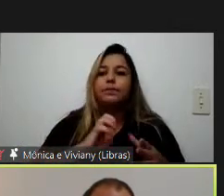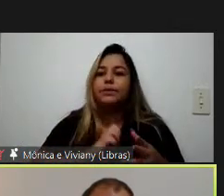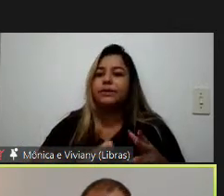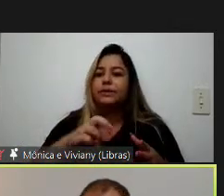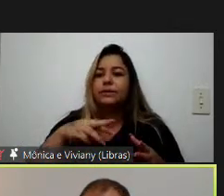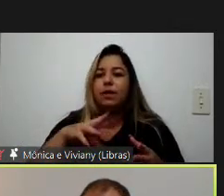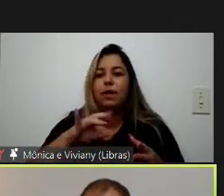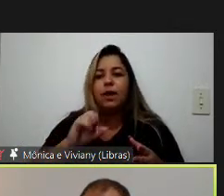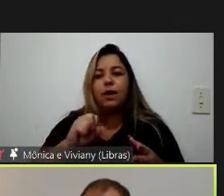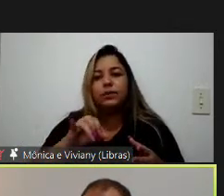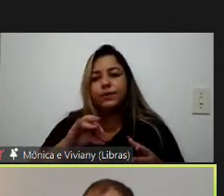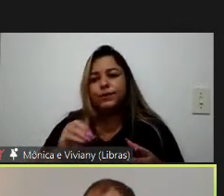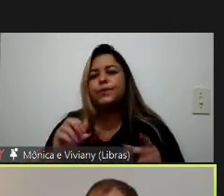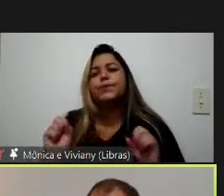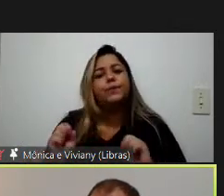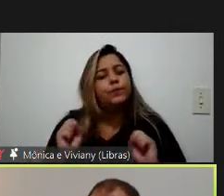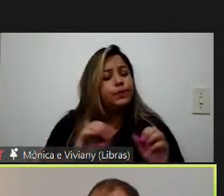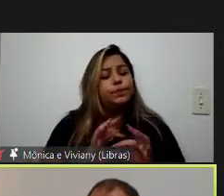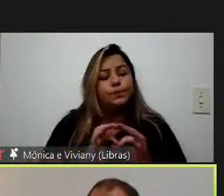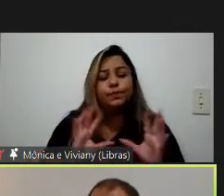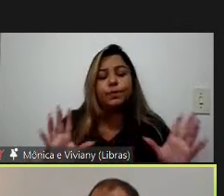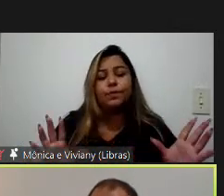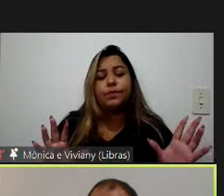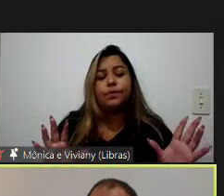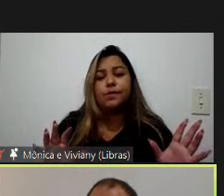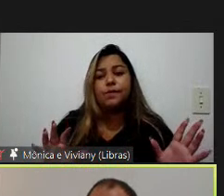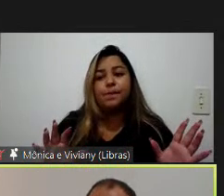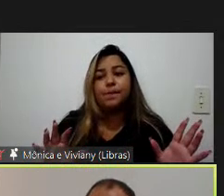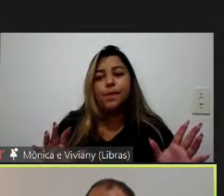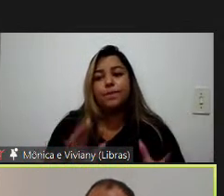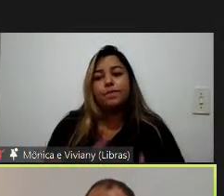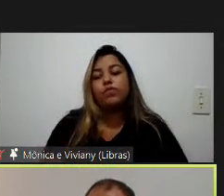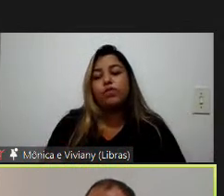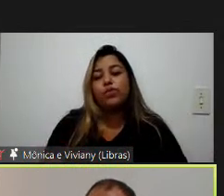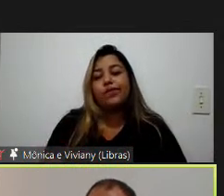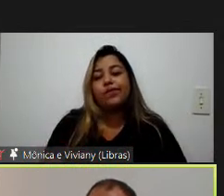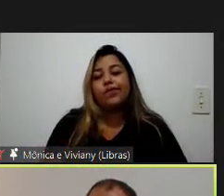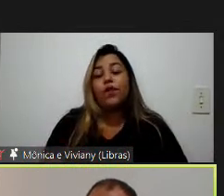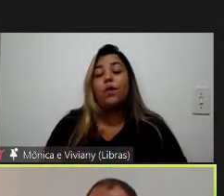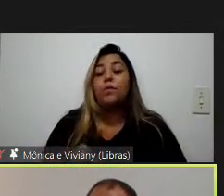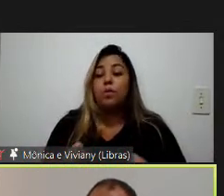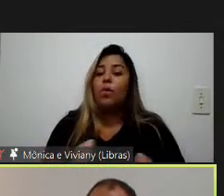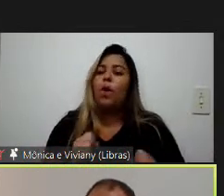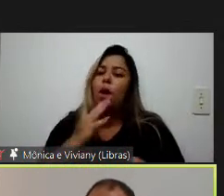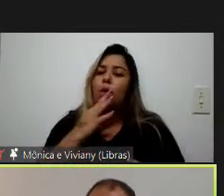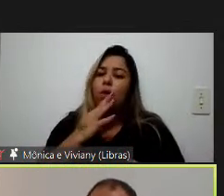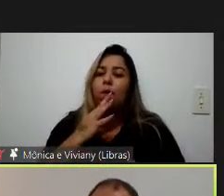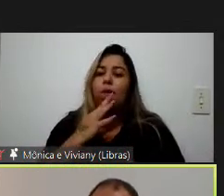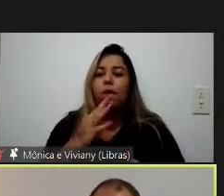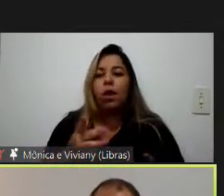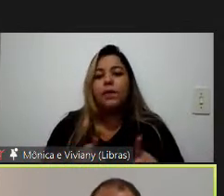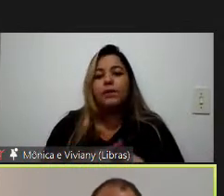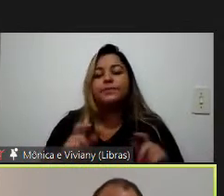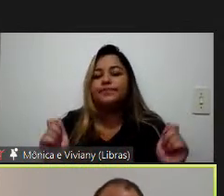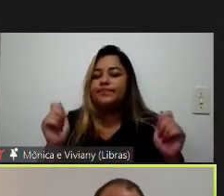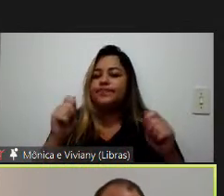can provide this expertise and also knowledge on the needs and the perspectives of local communities.